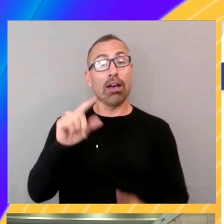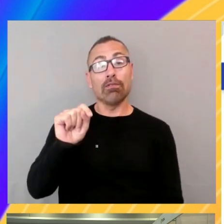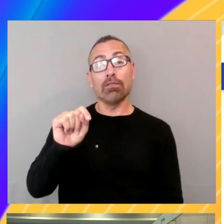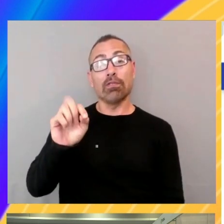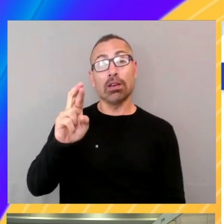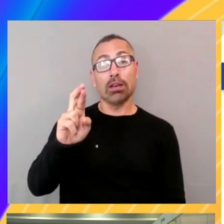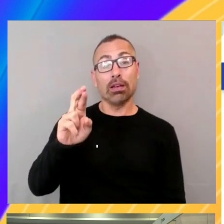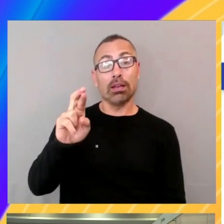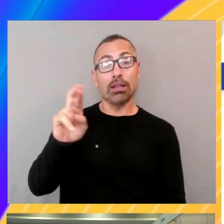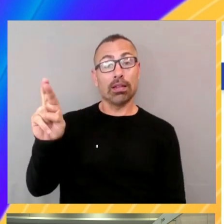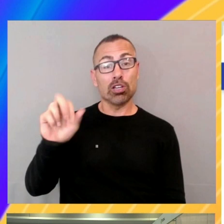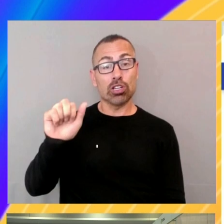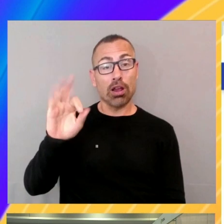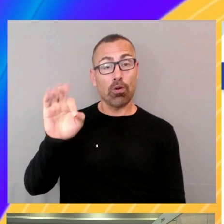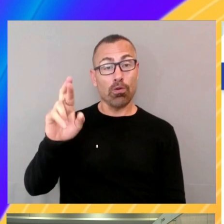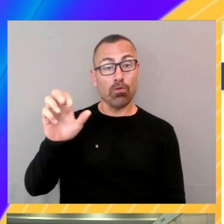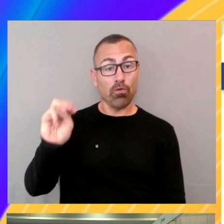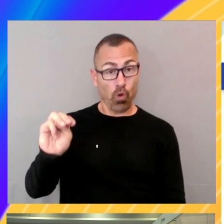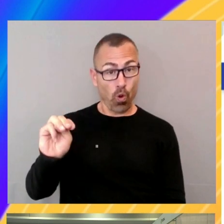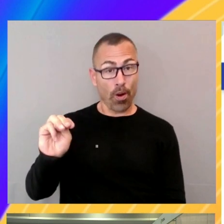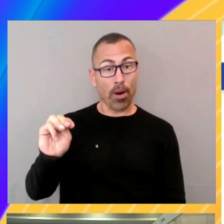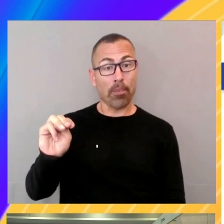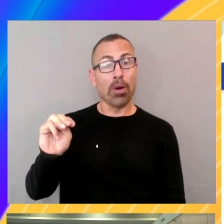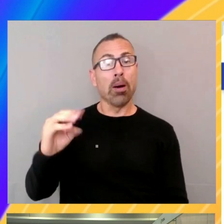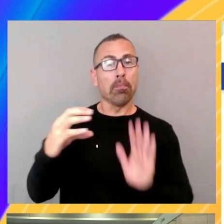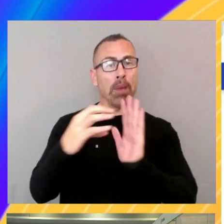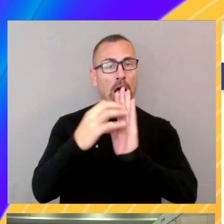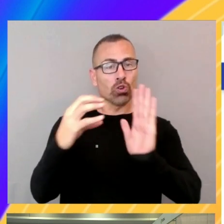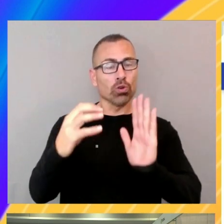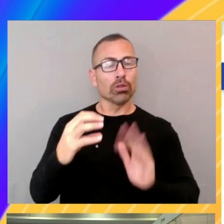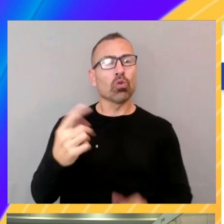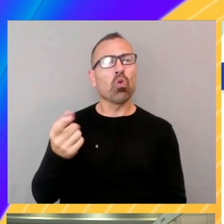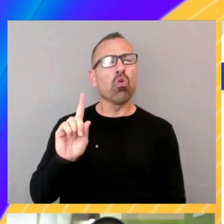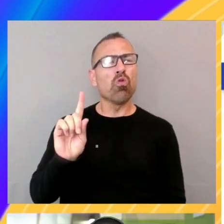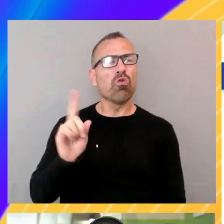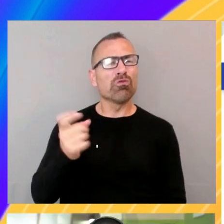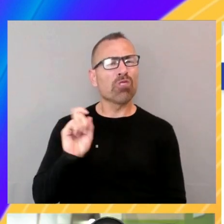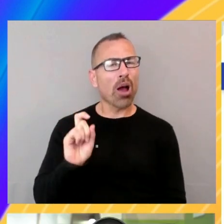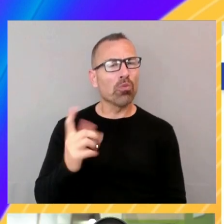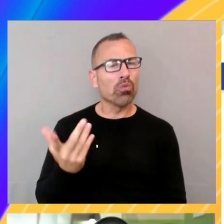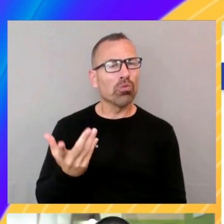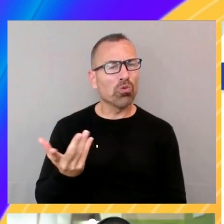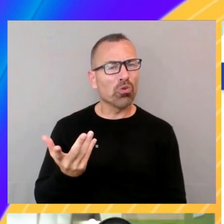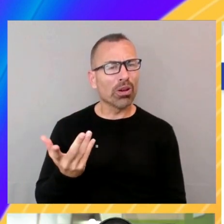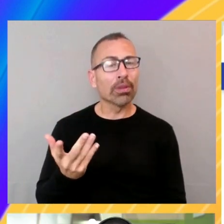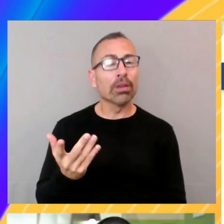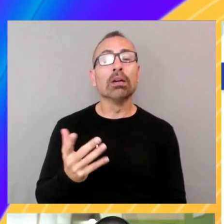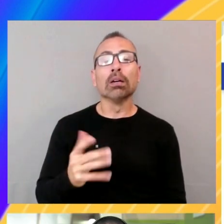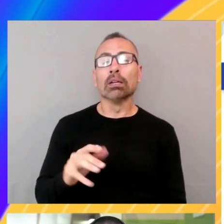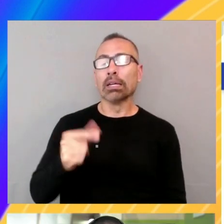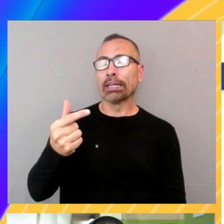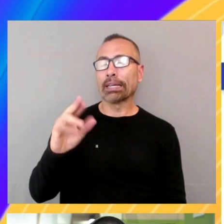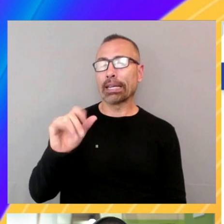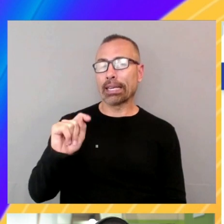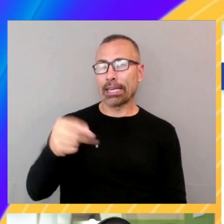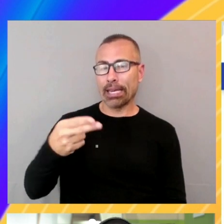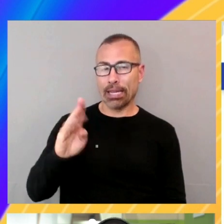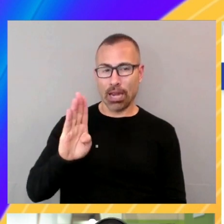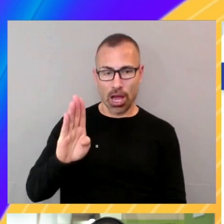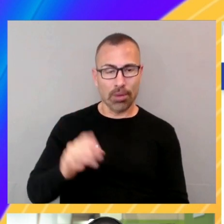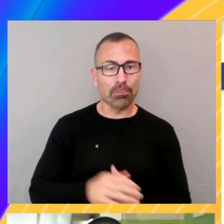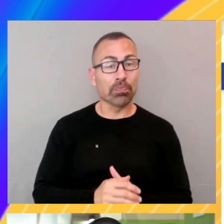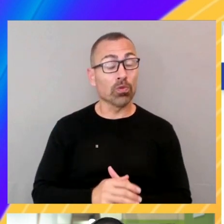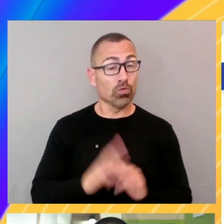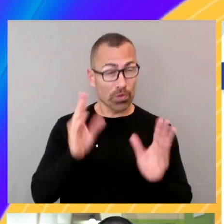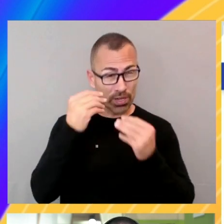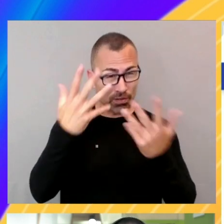GitHub. You're going to give it some information. You're going to give it like, for example, an EKS cluster. That's kind of our